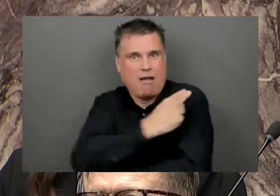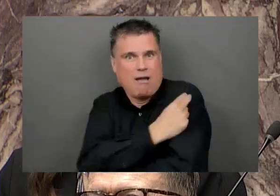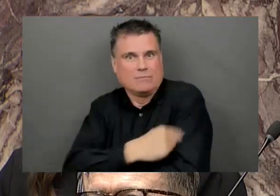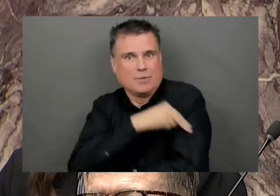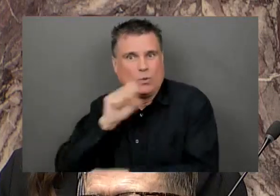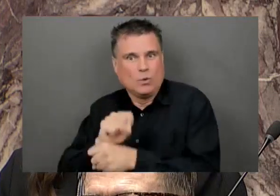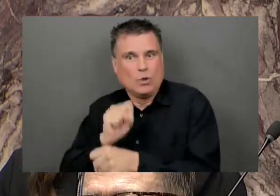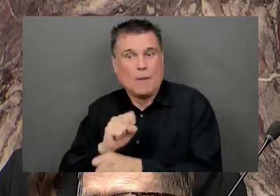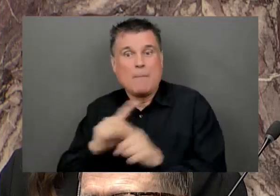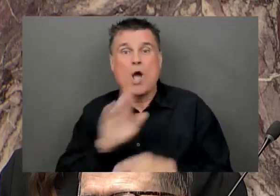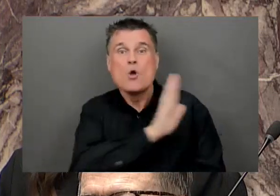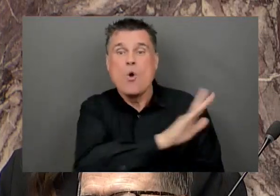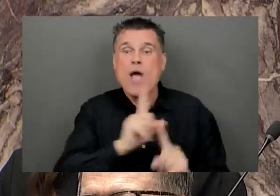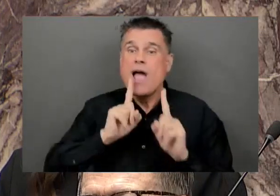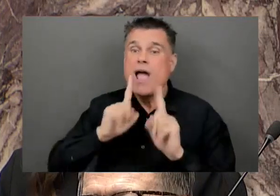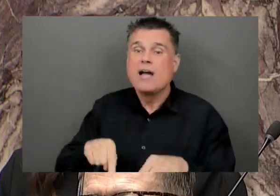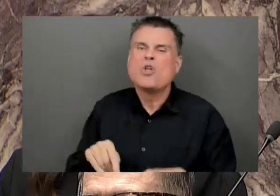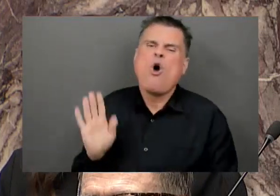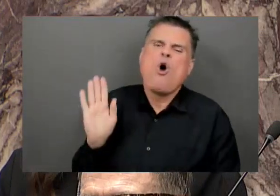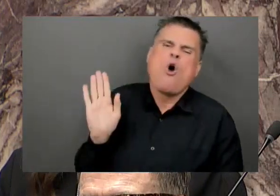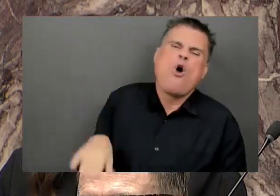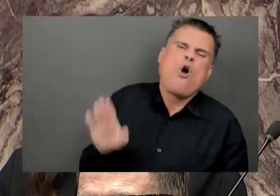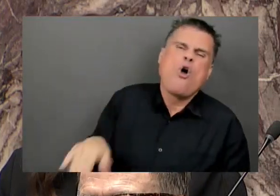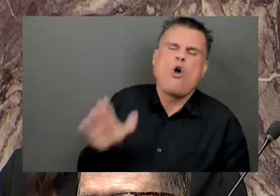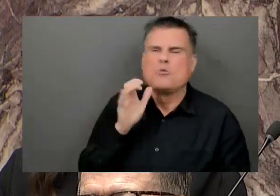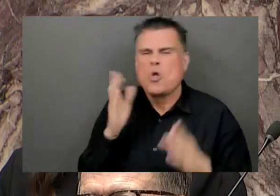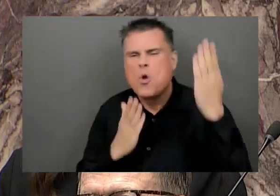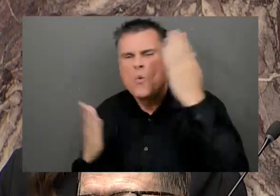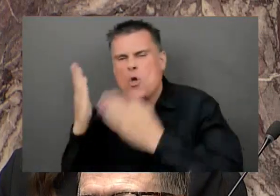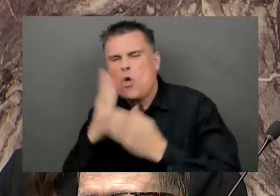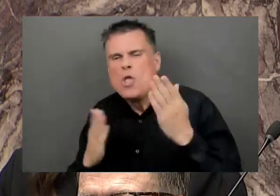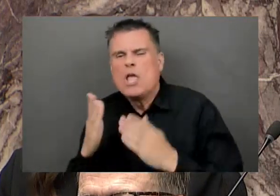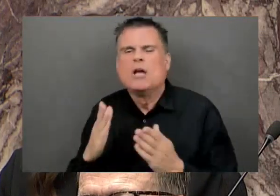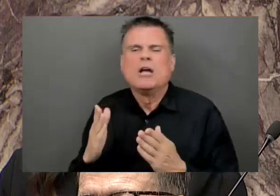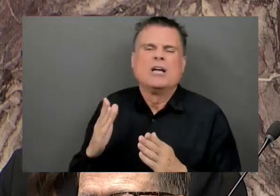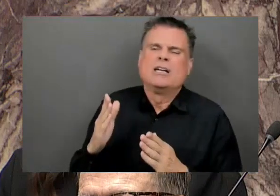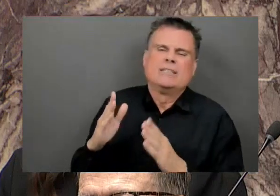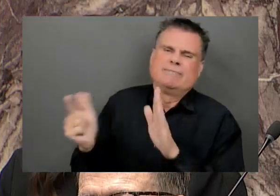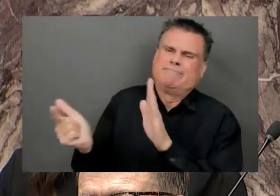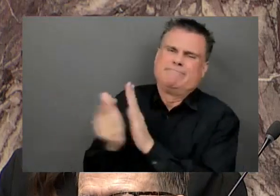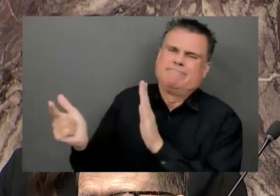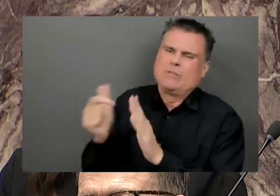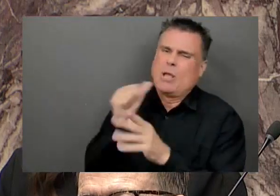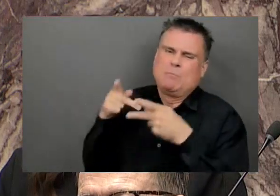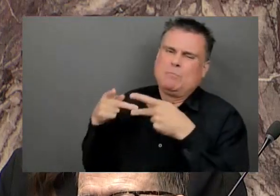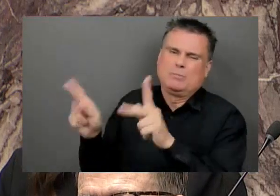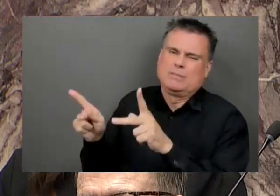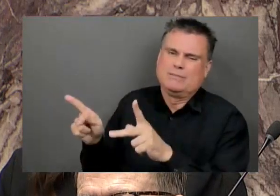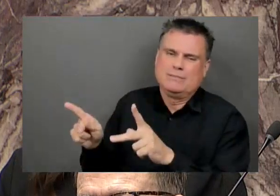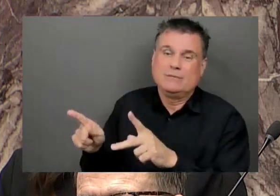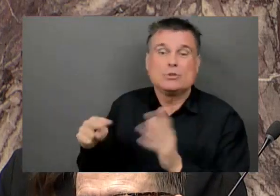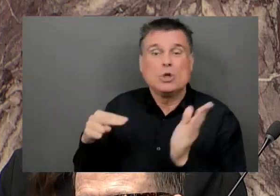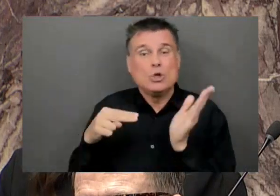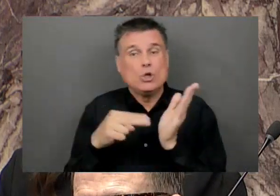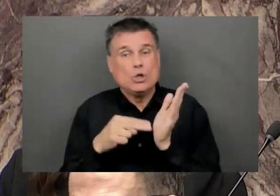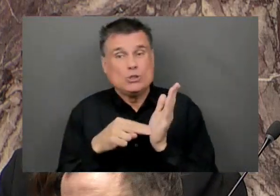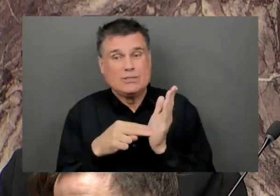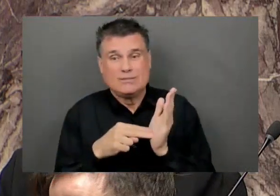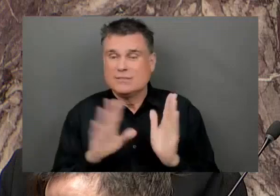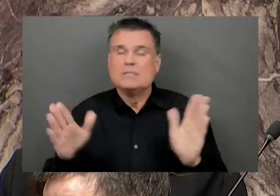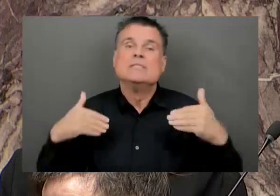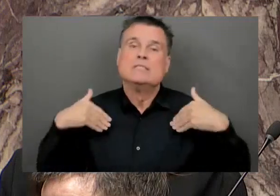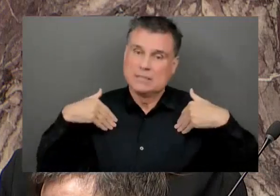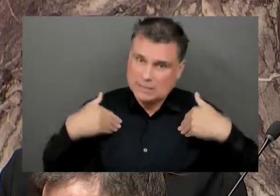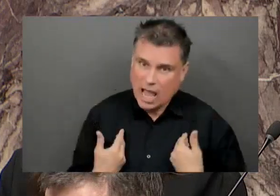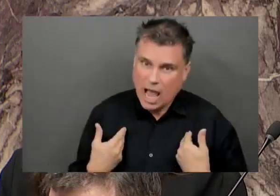it may not be allowed, but nurses are tired of the lack of action of this Premier and Minister, and it is embarrassing that